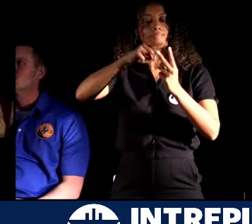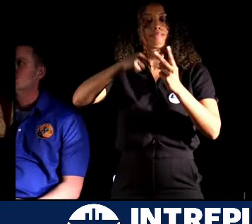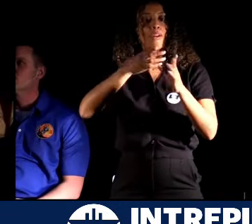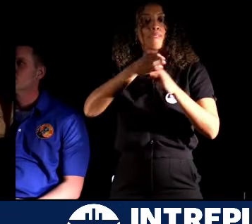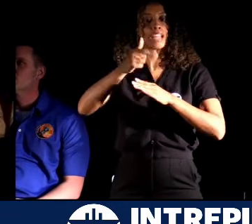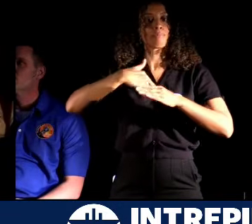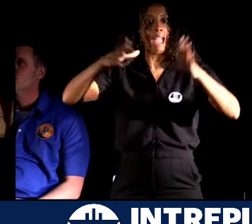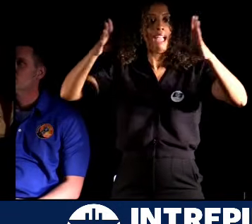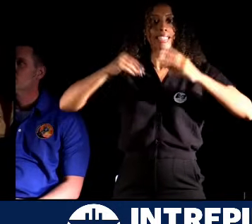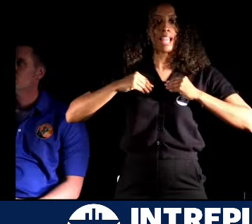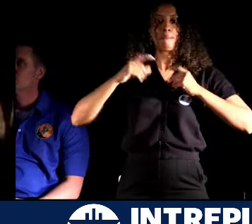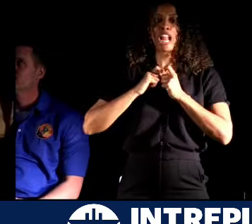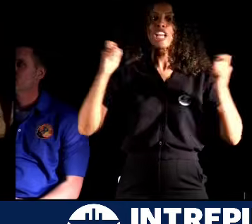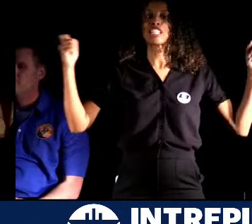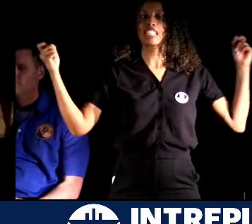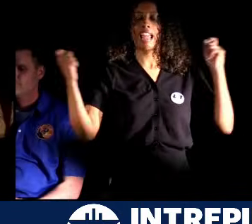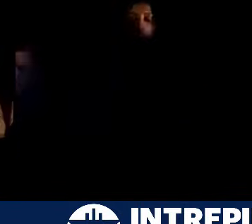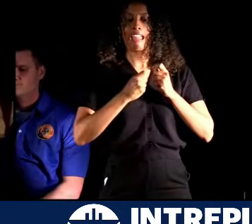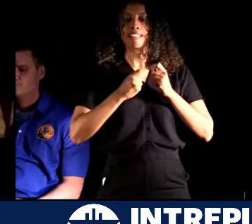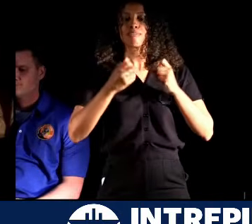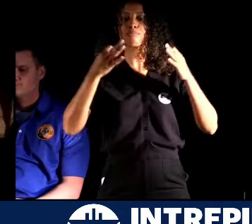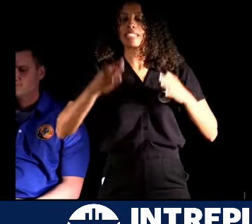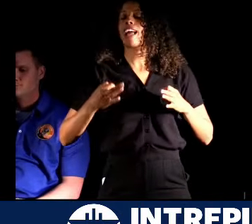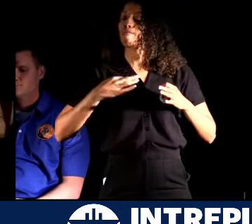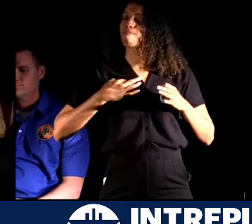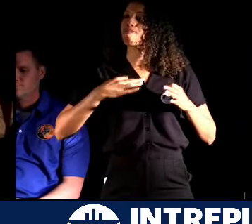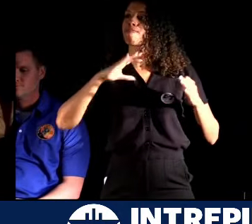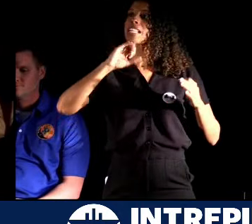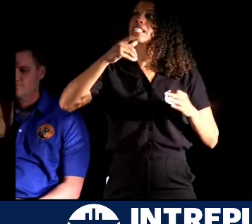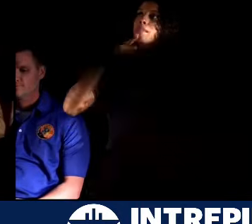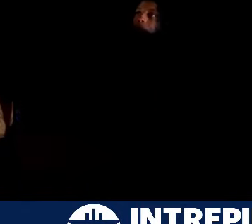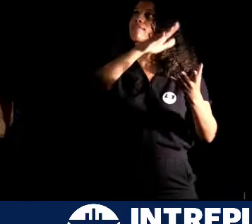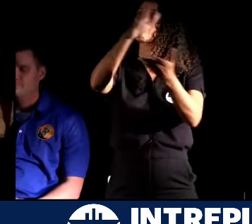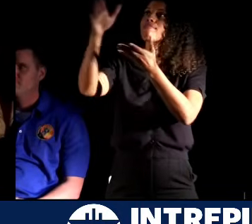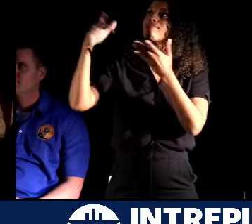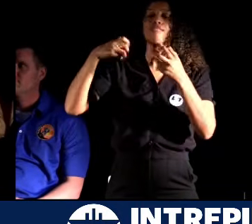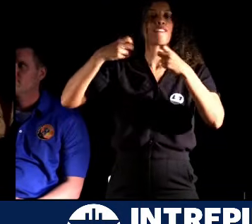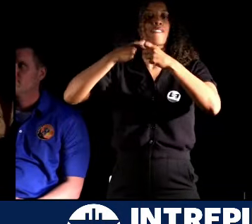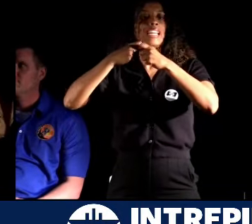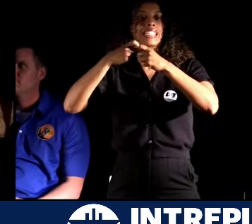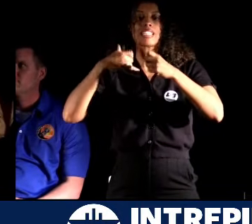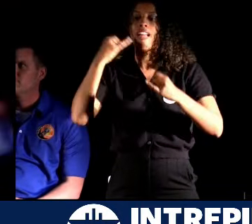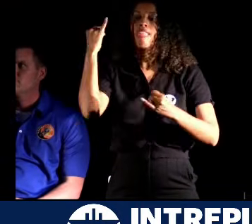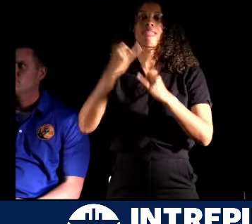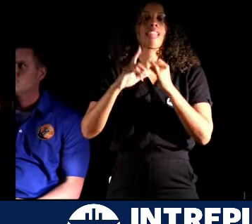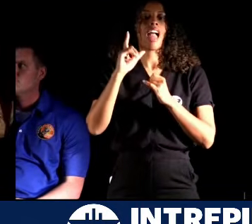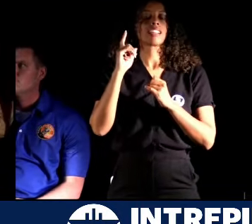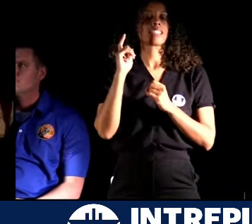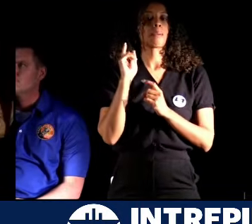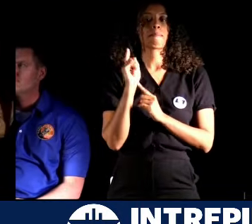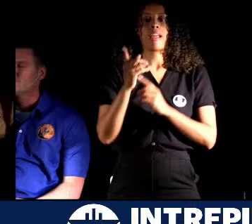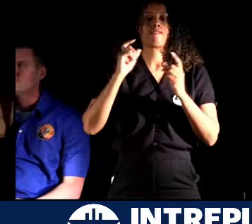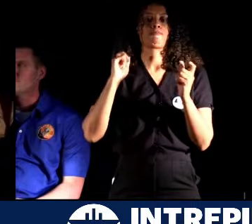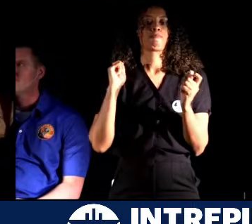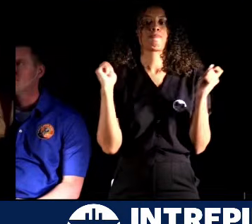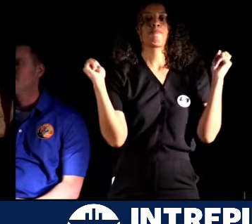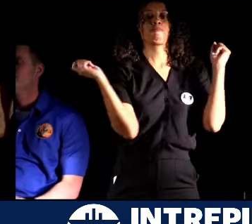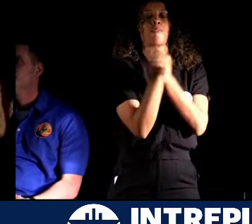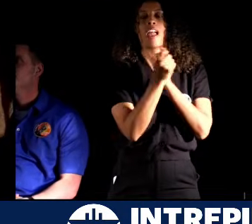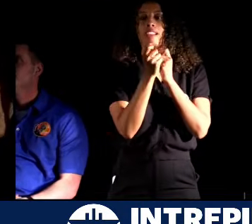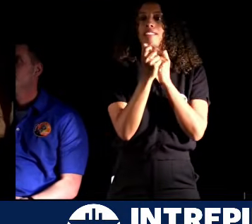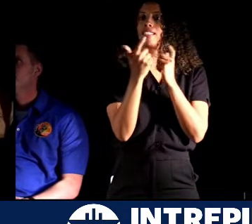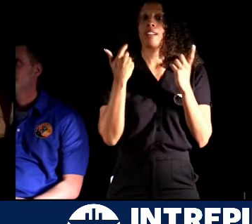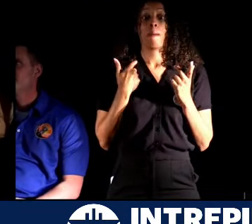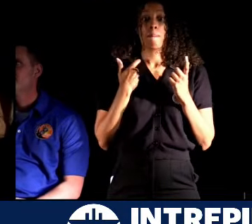And at the end, I changed to do space physics. It's really a last-minute change that I did it. Do I regret